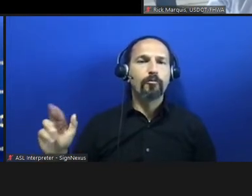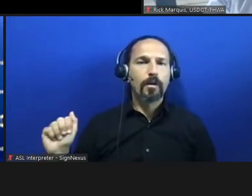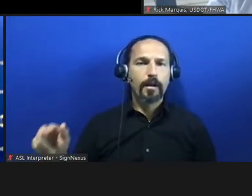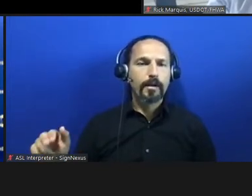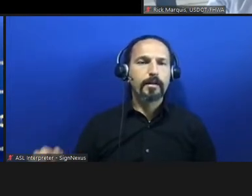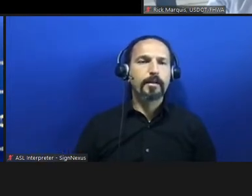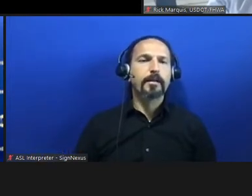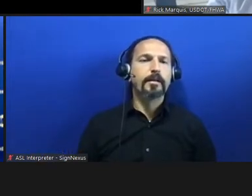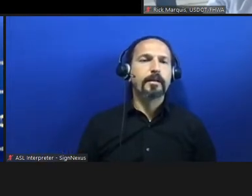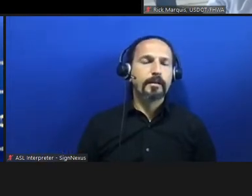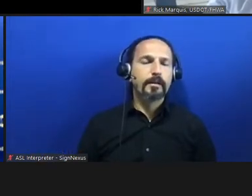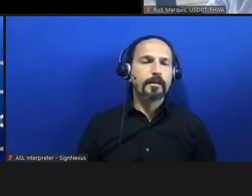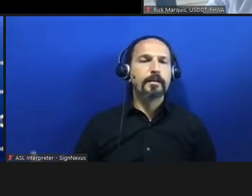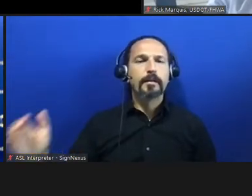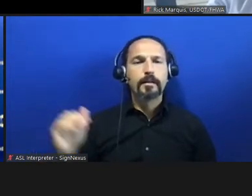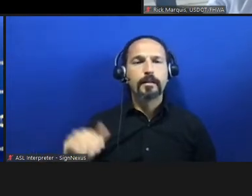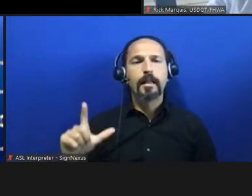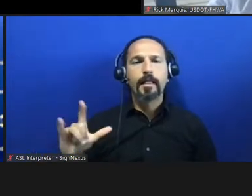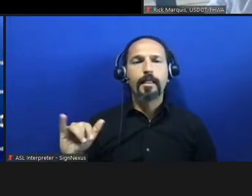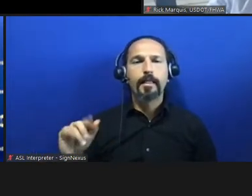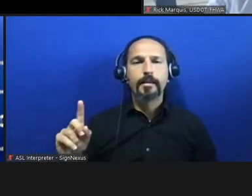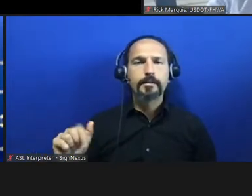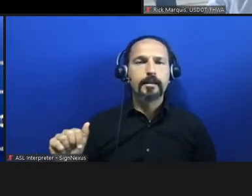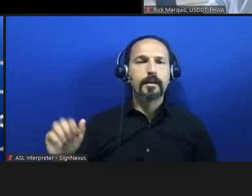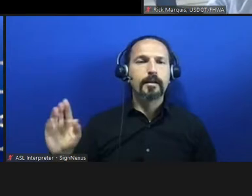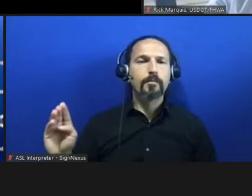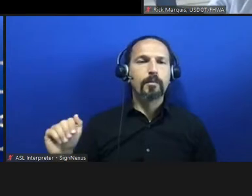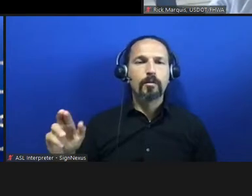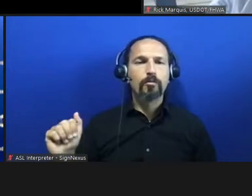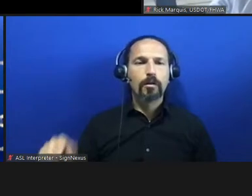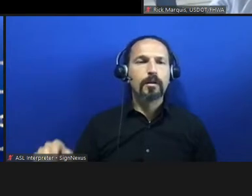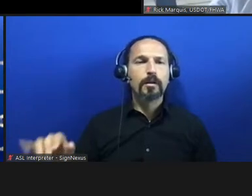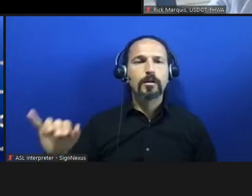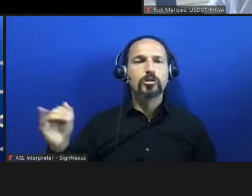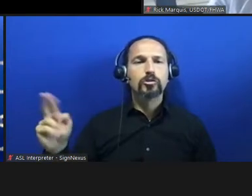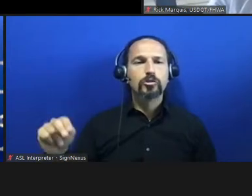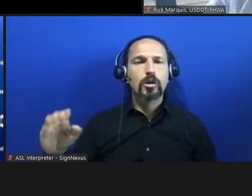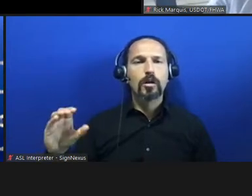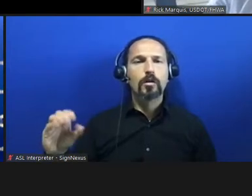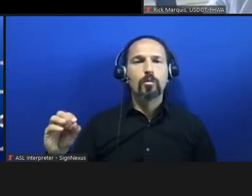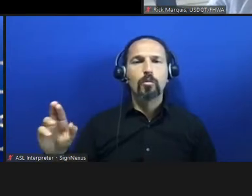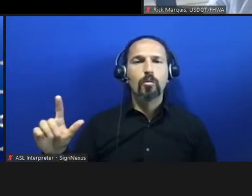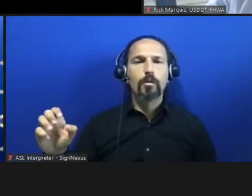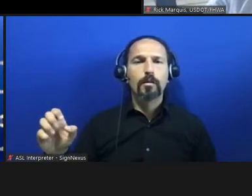the next speaker is Linda Buran followed by John corlett